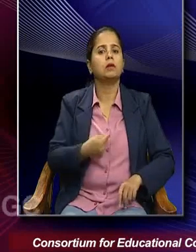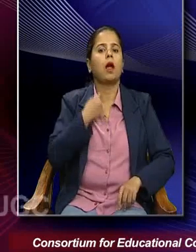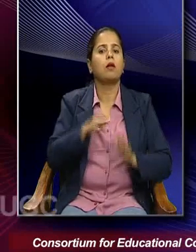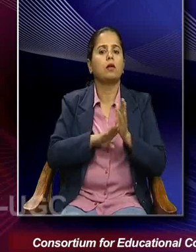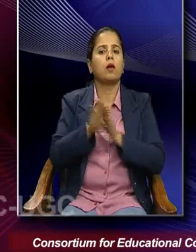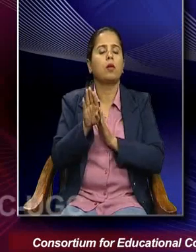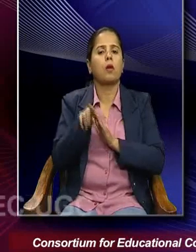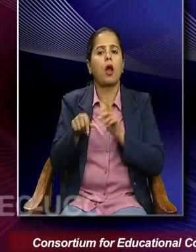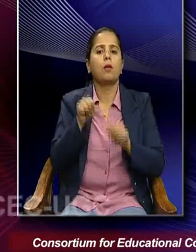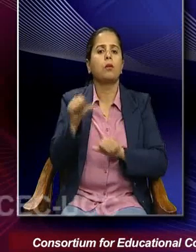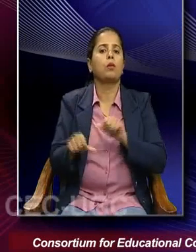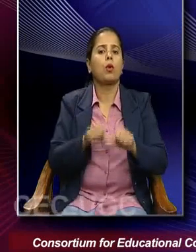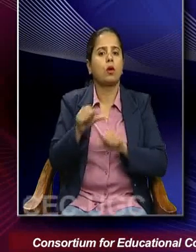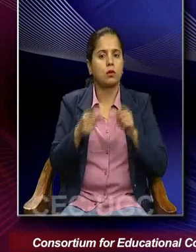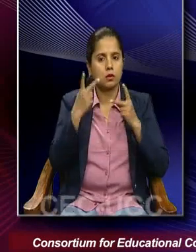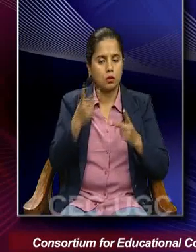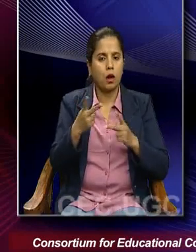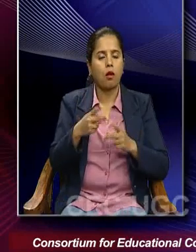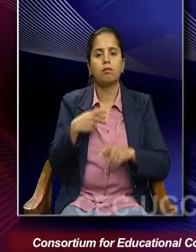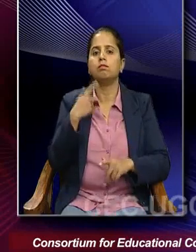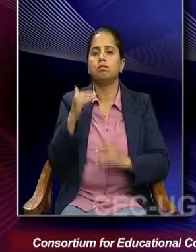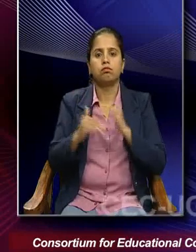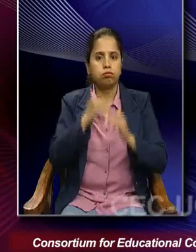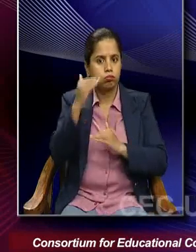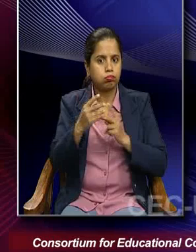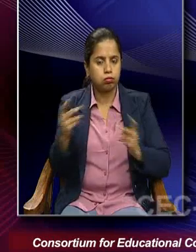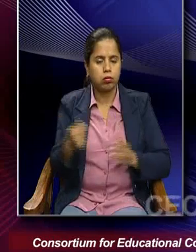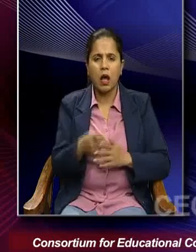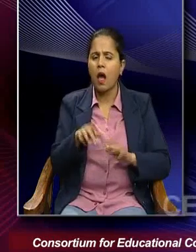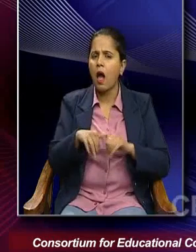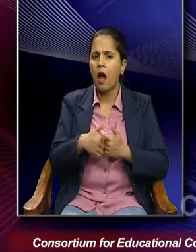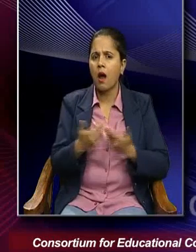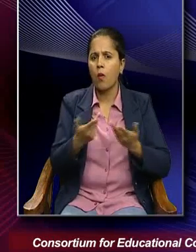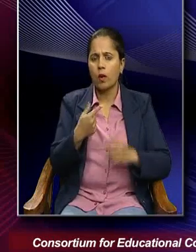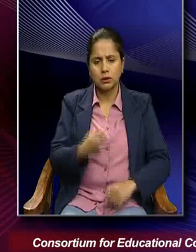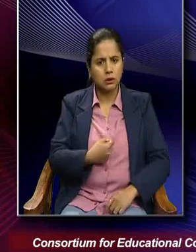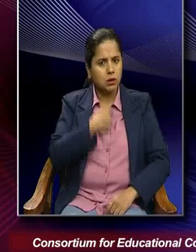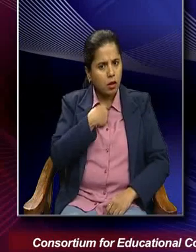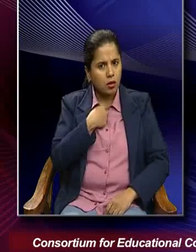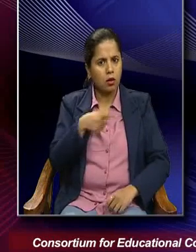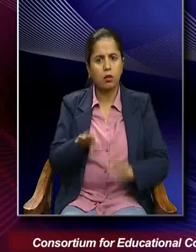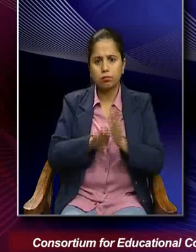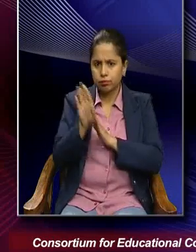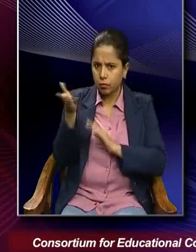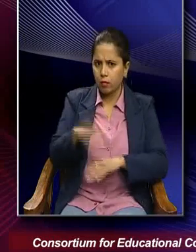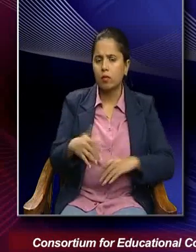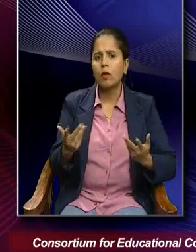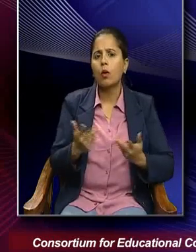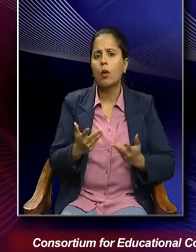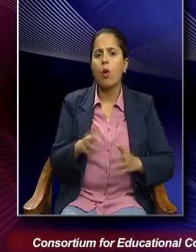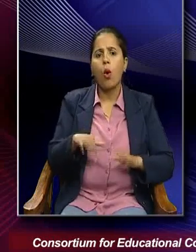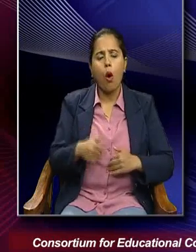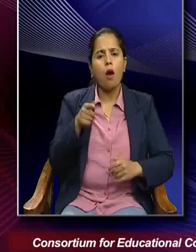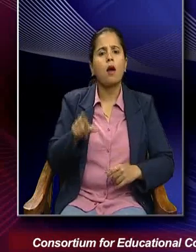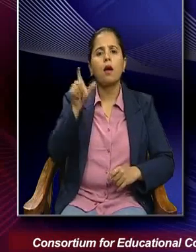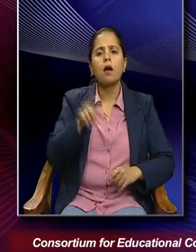developed in the process of growing up. Now, how does the self develop, or how does it